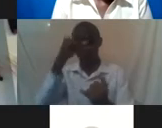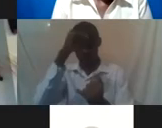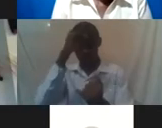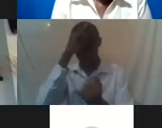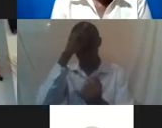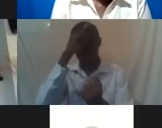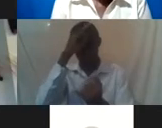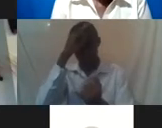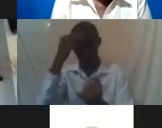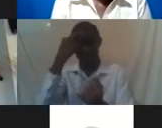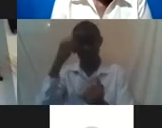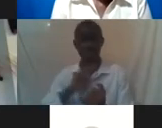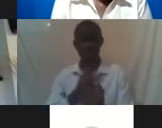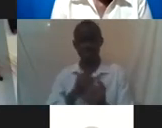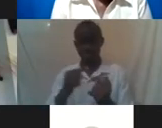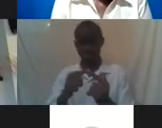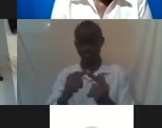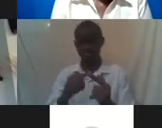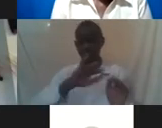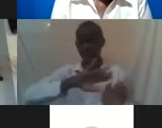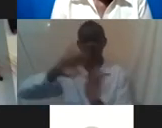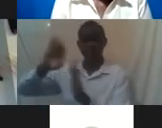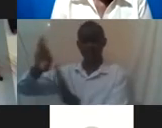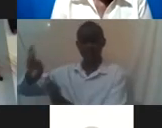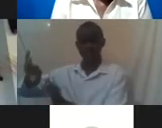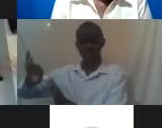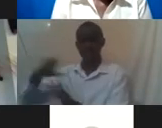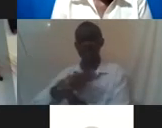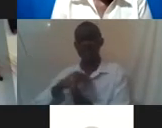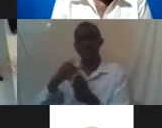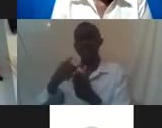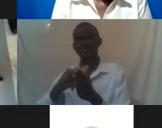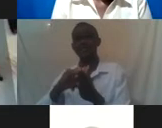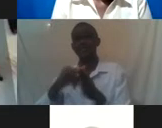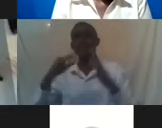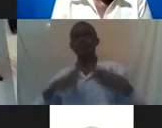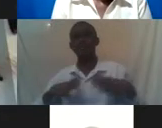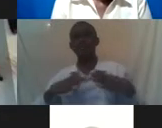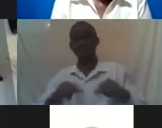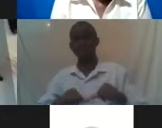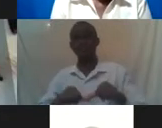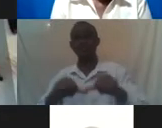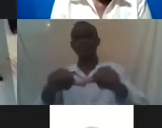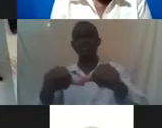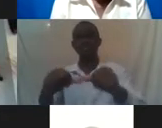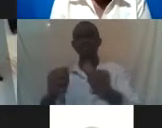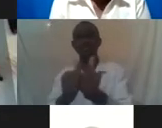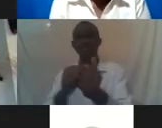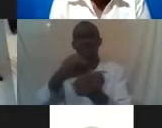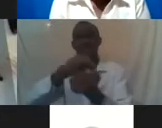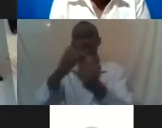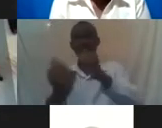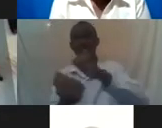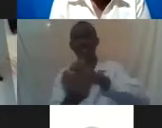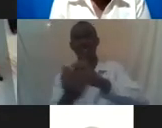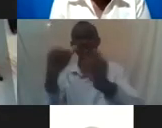in devolution, to stay away. And these people go on with this thing and they end up with the amendments that